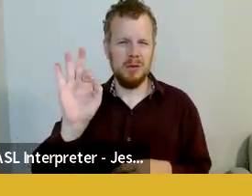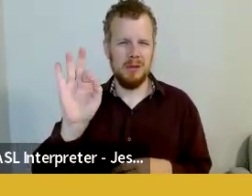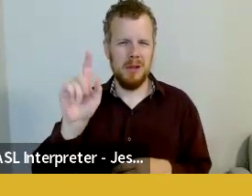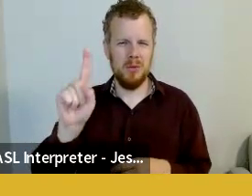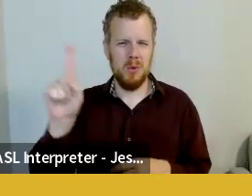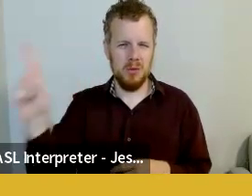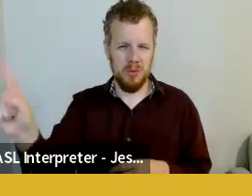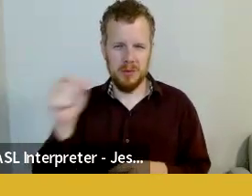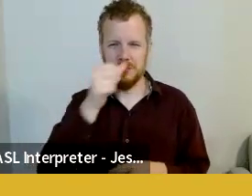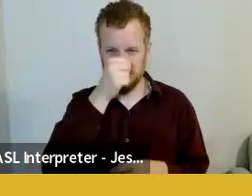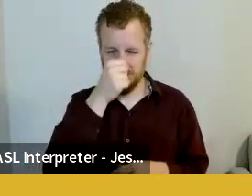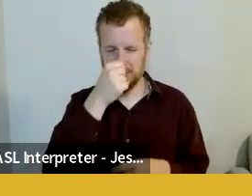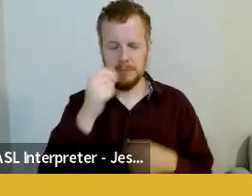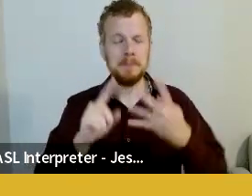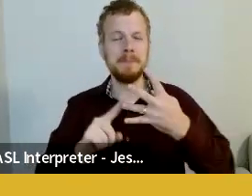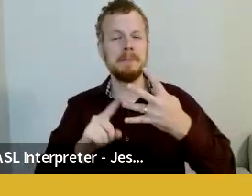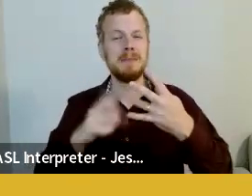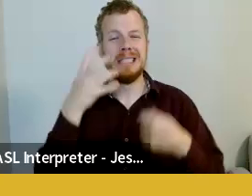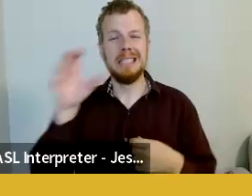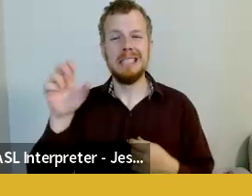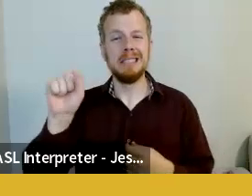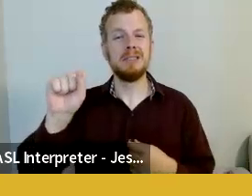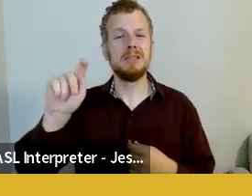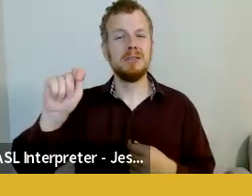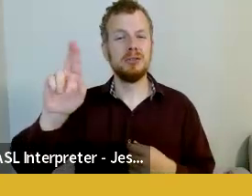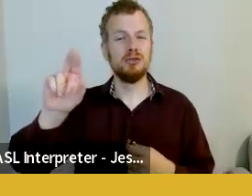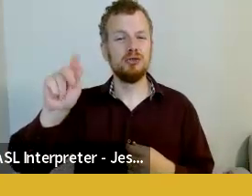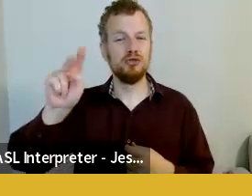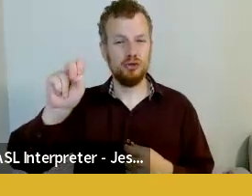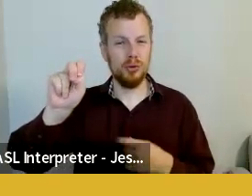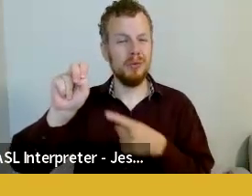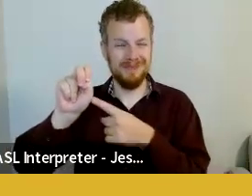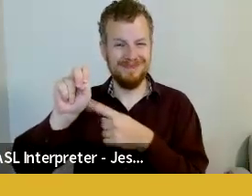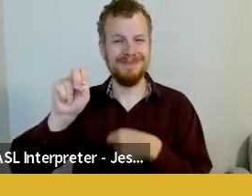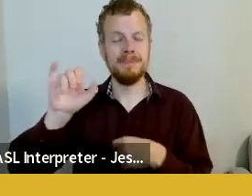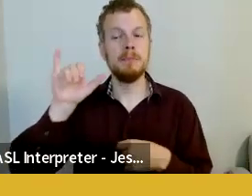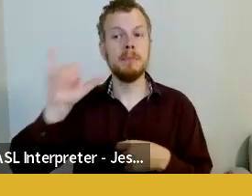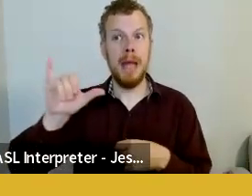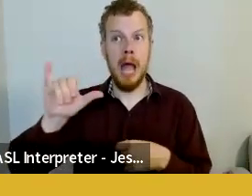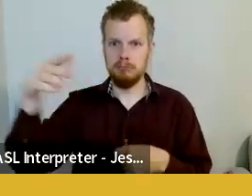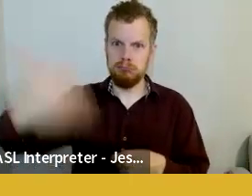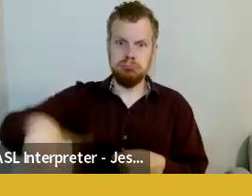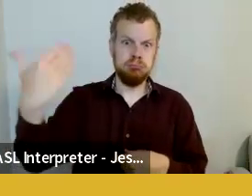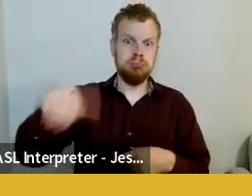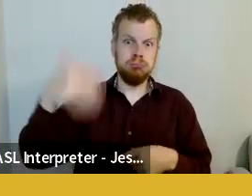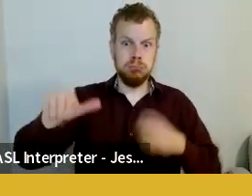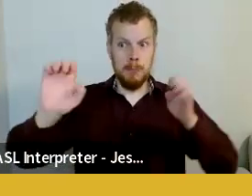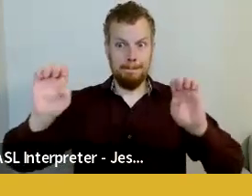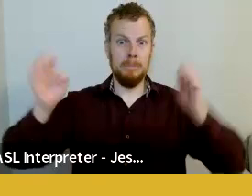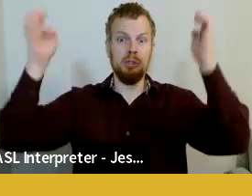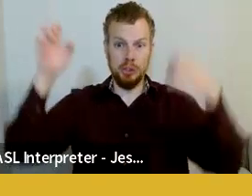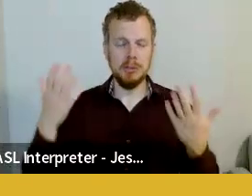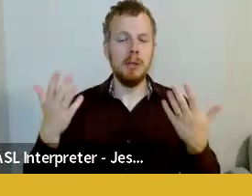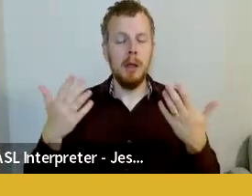Next up, we have heat stroke, which was also mentioned in the chat. So heat stroke is a medical emergency, and this is when your